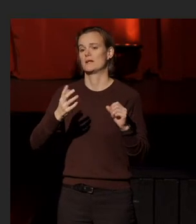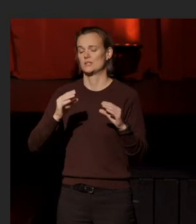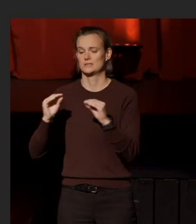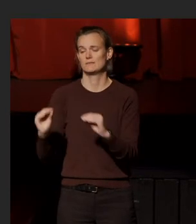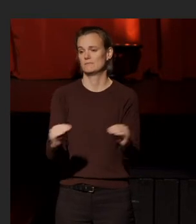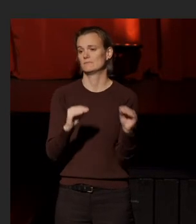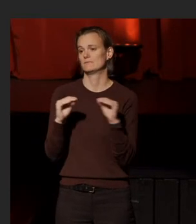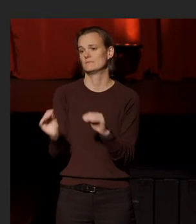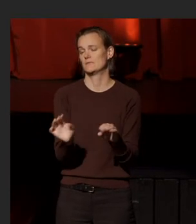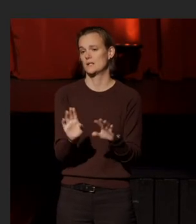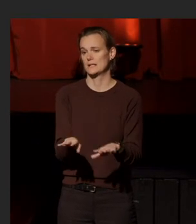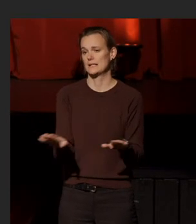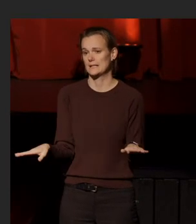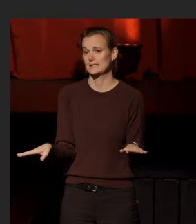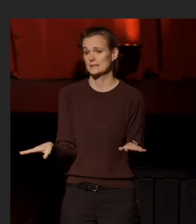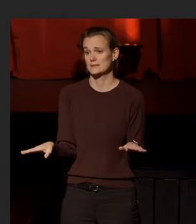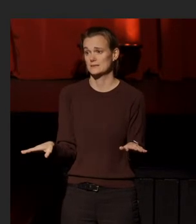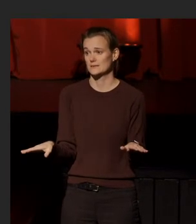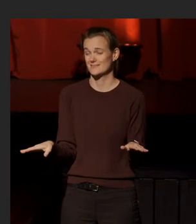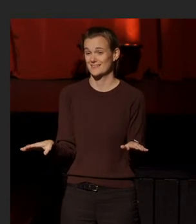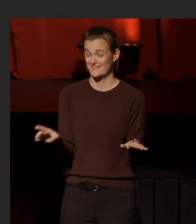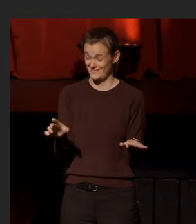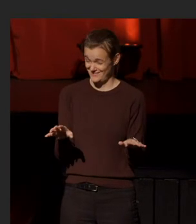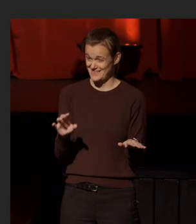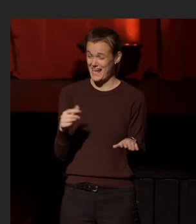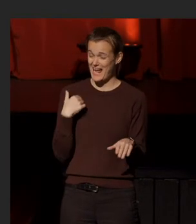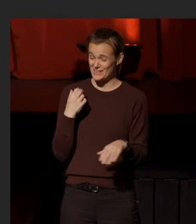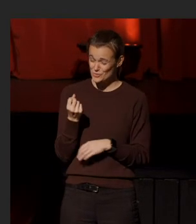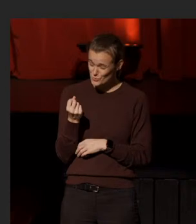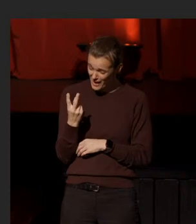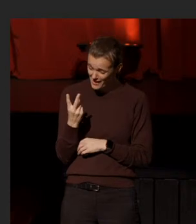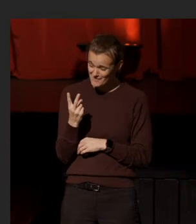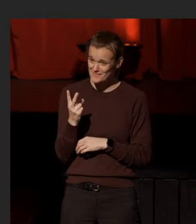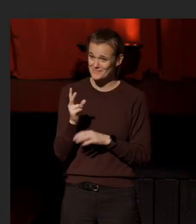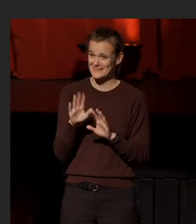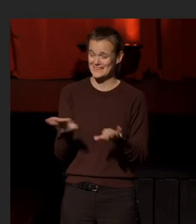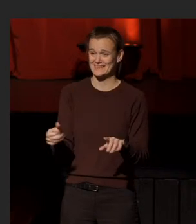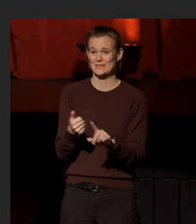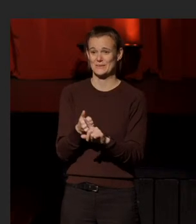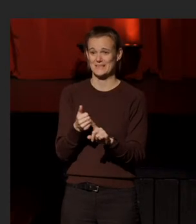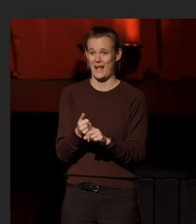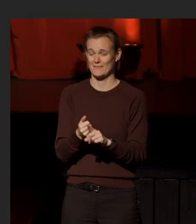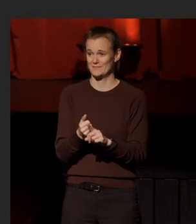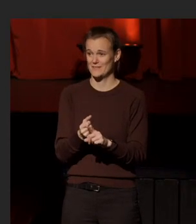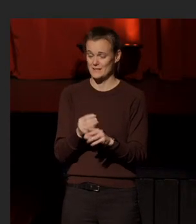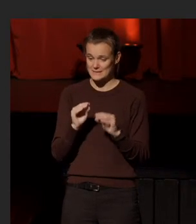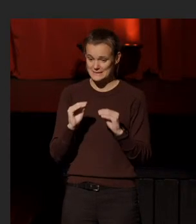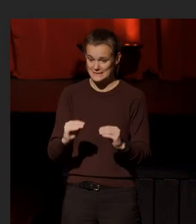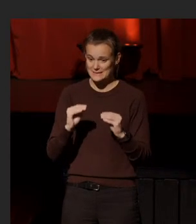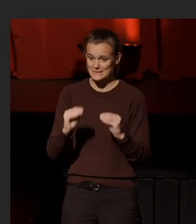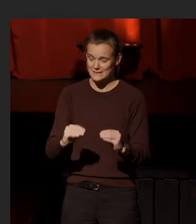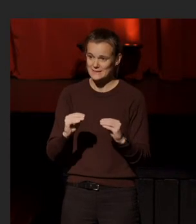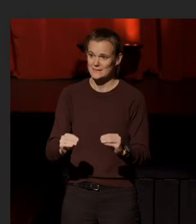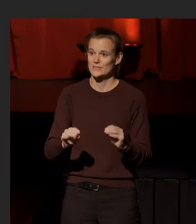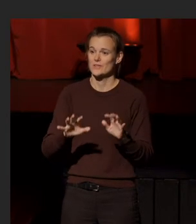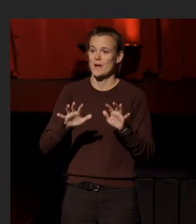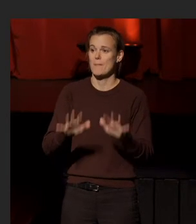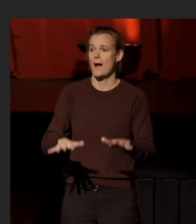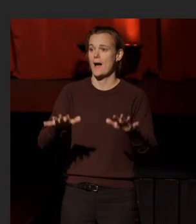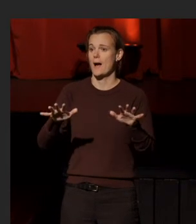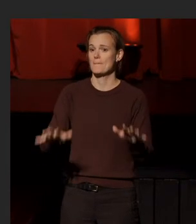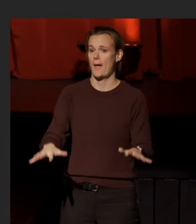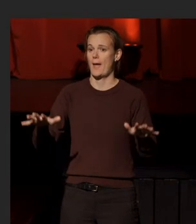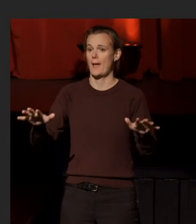So she started with her 12 children, and quickly that spread. And she taught